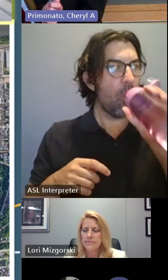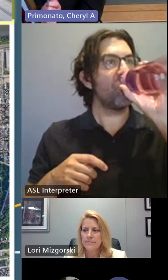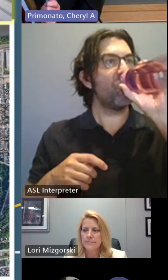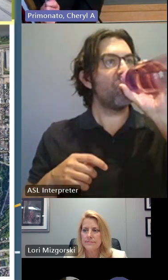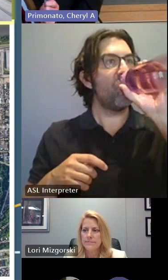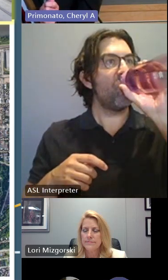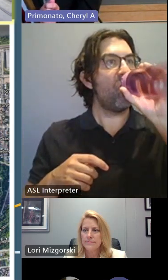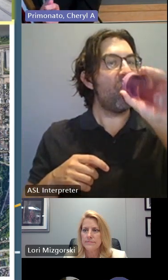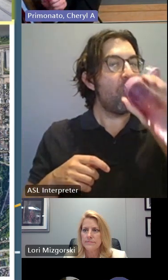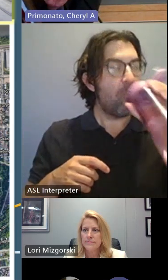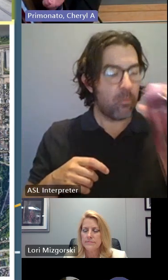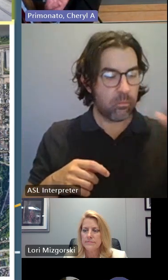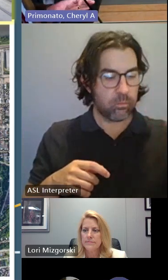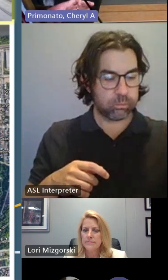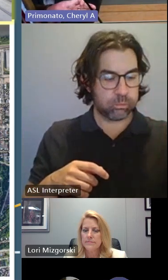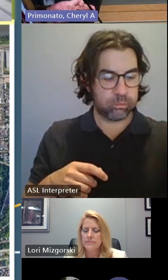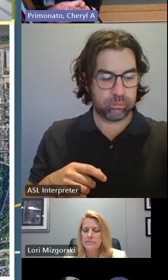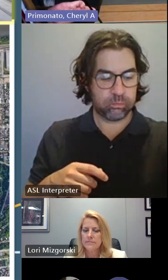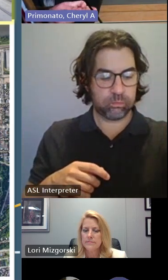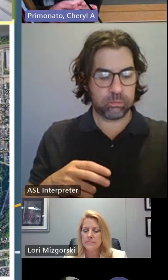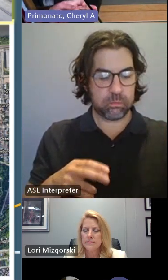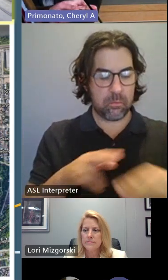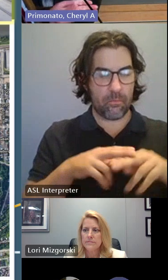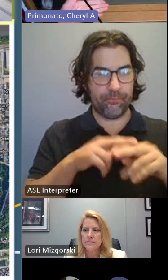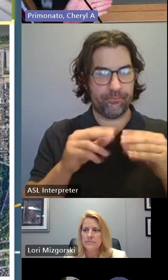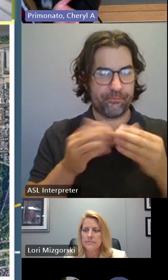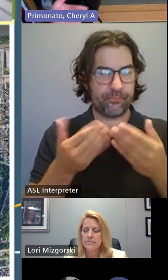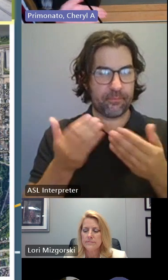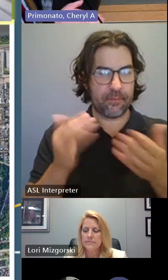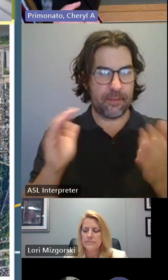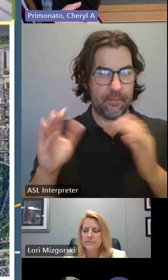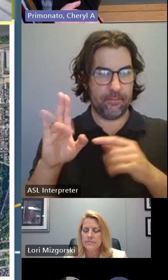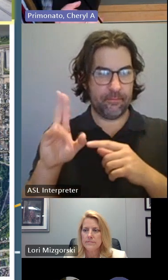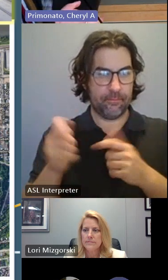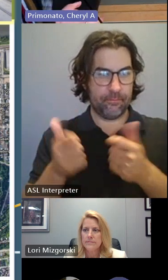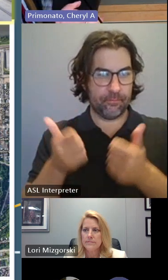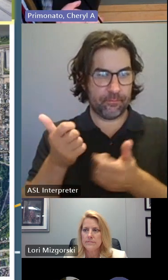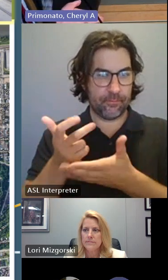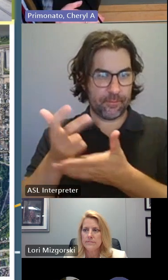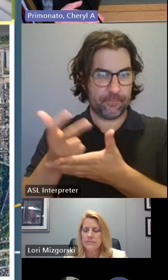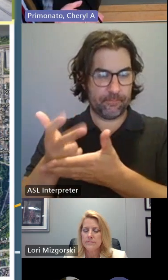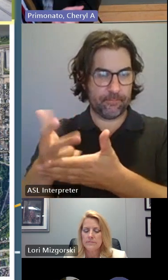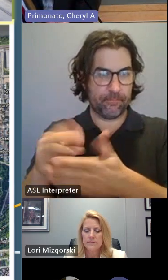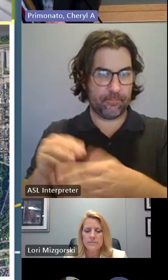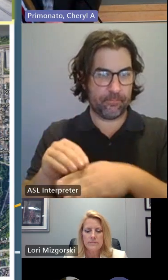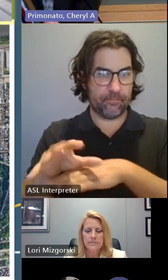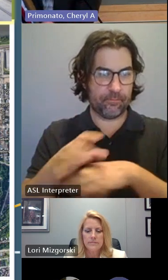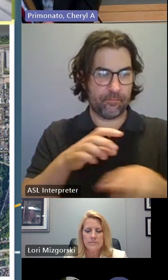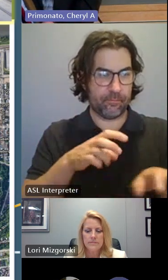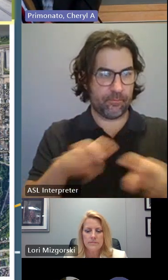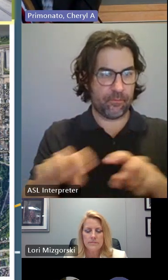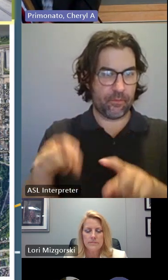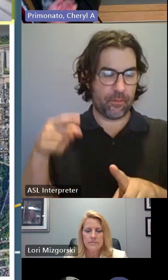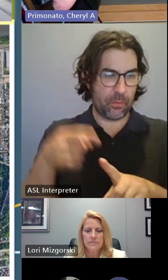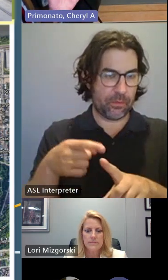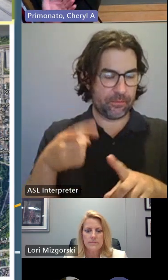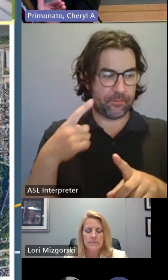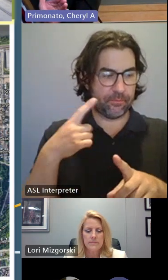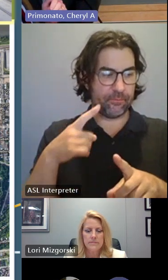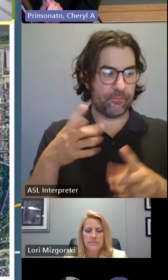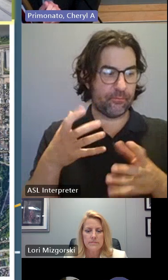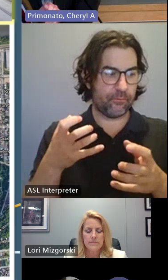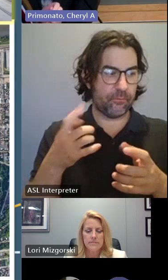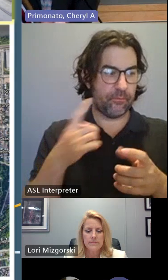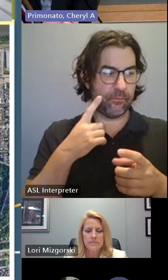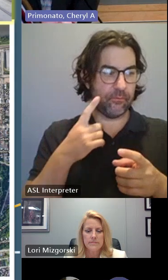which routes are affected, which stops sometimes are affected. They may be transfer points, for instance. So we want to get a